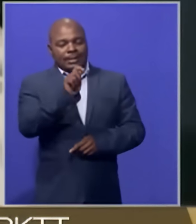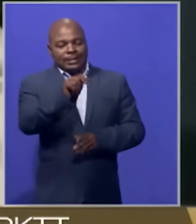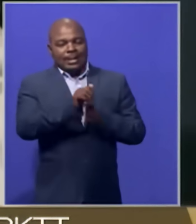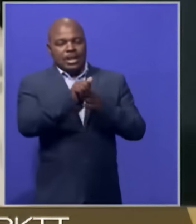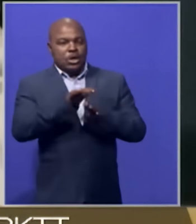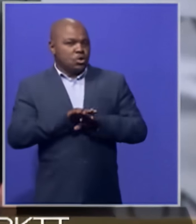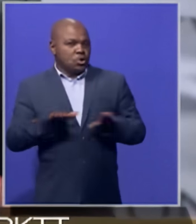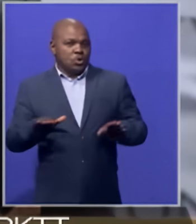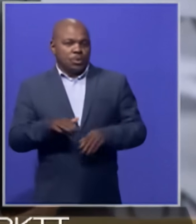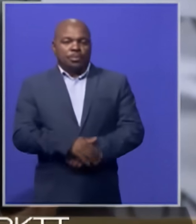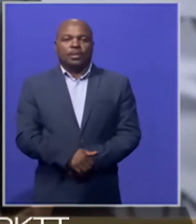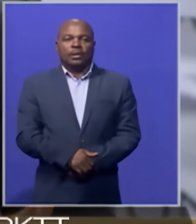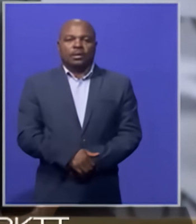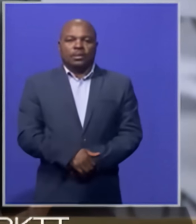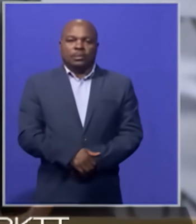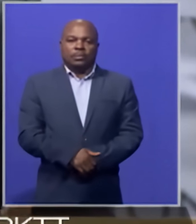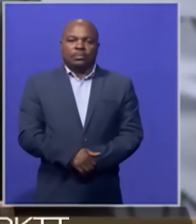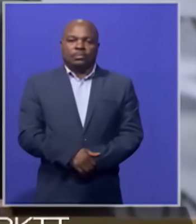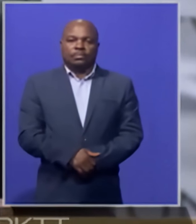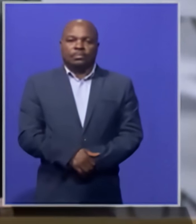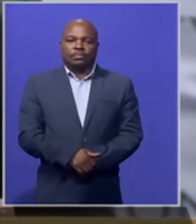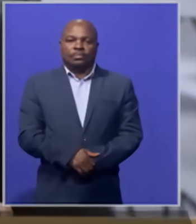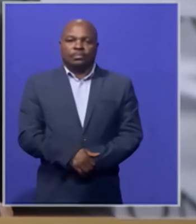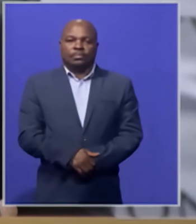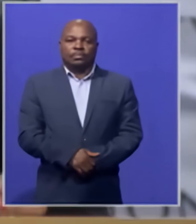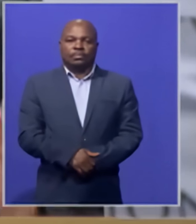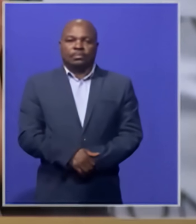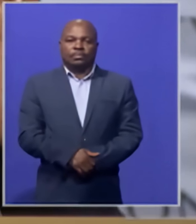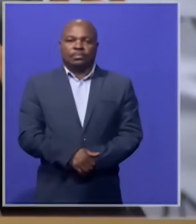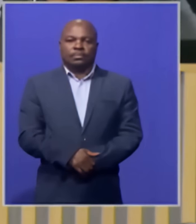sa dipolao tša maphodisa.